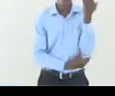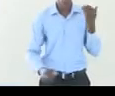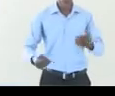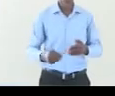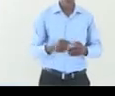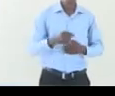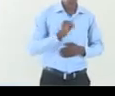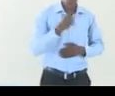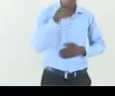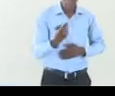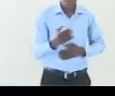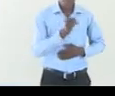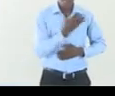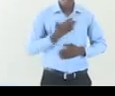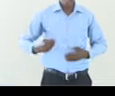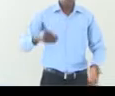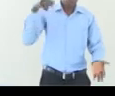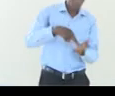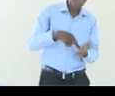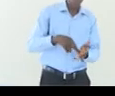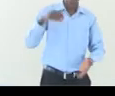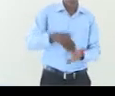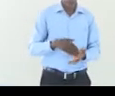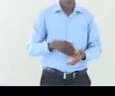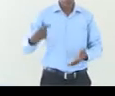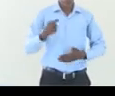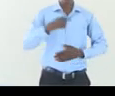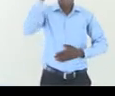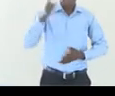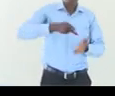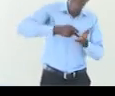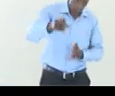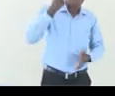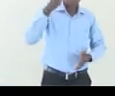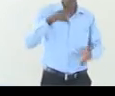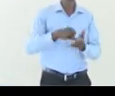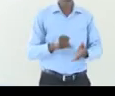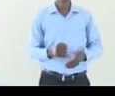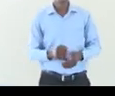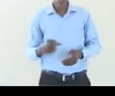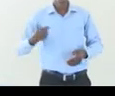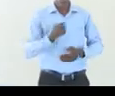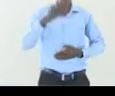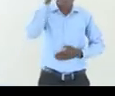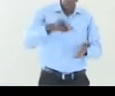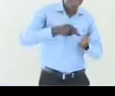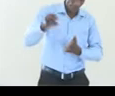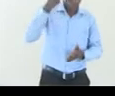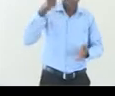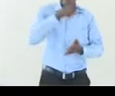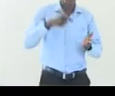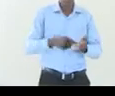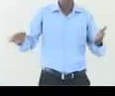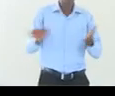interview, and I repeat, and I always say it here, we shall pay for it. We shall pay for